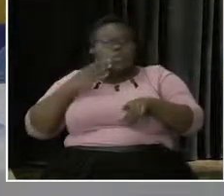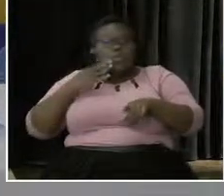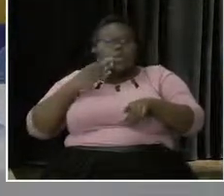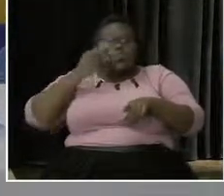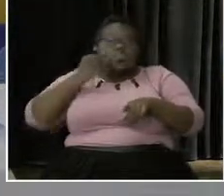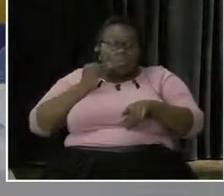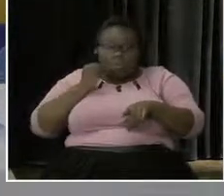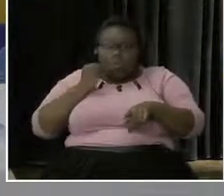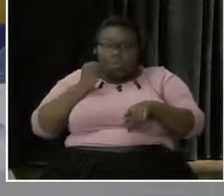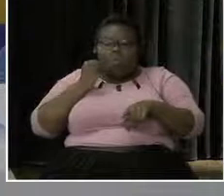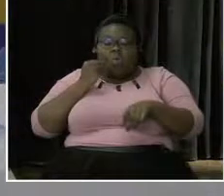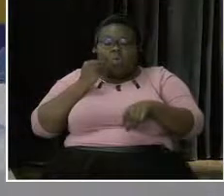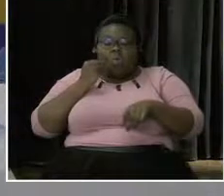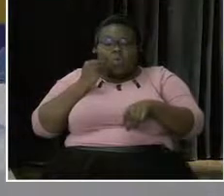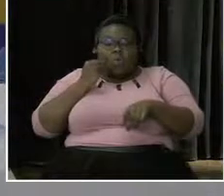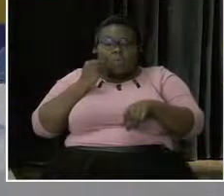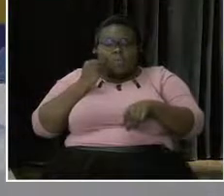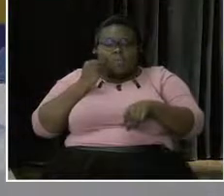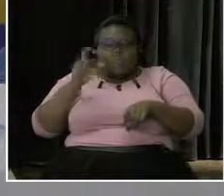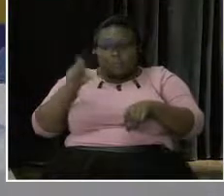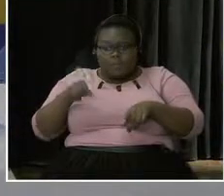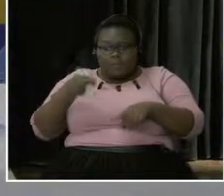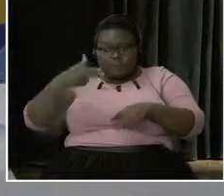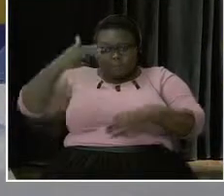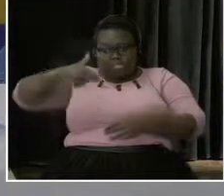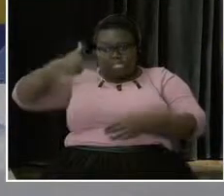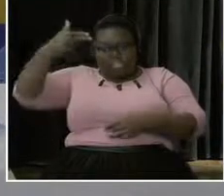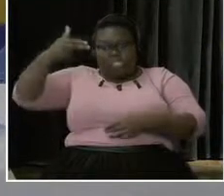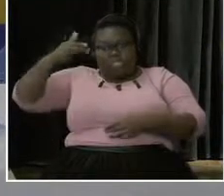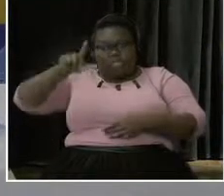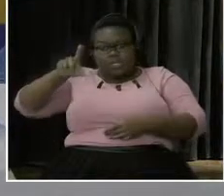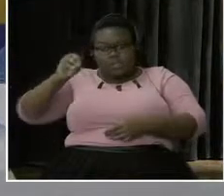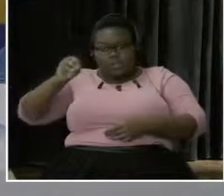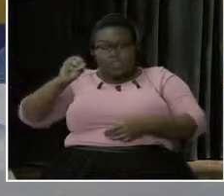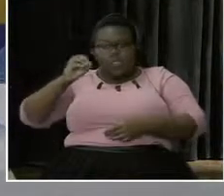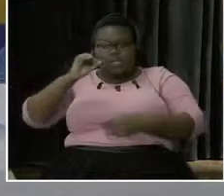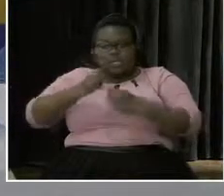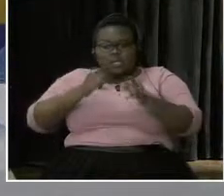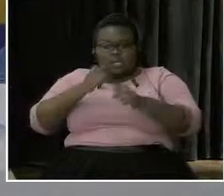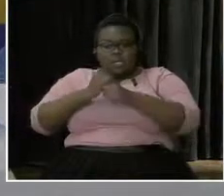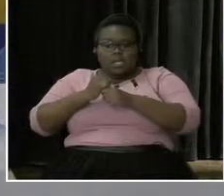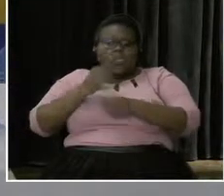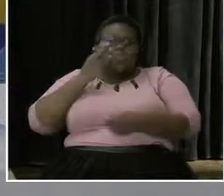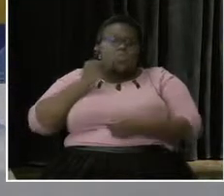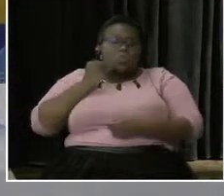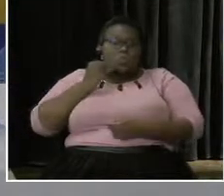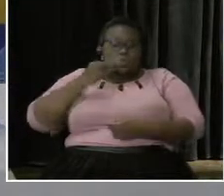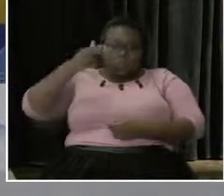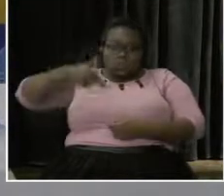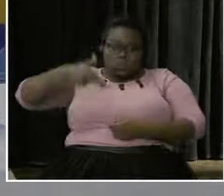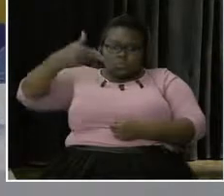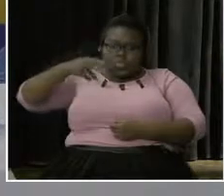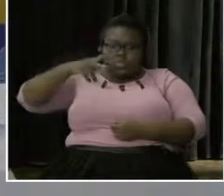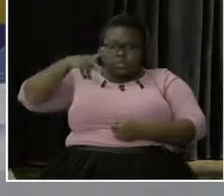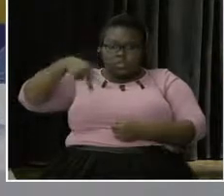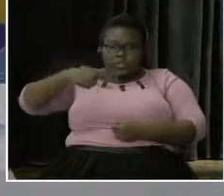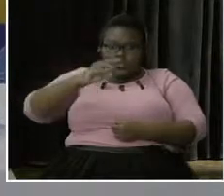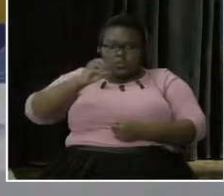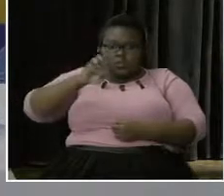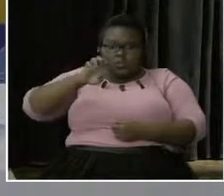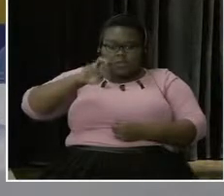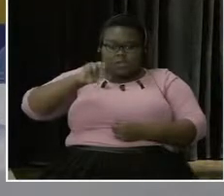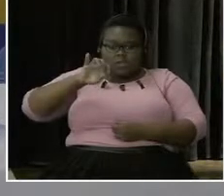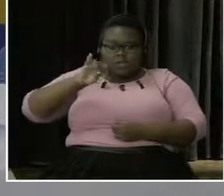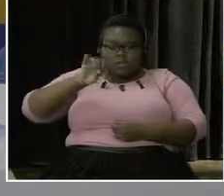like a person who was shot, 70-year-old woman was shot in Phoenix. She an